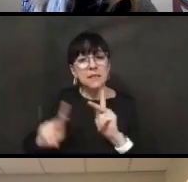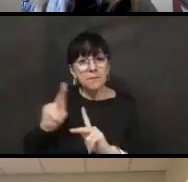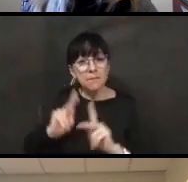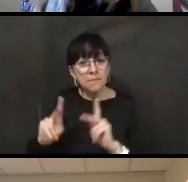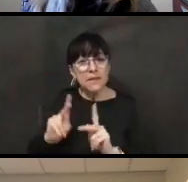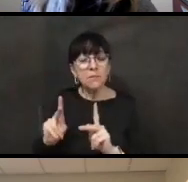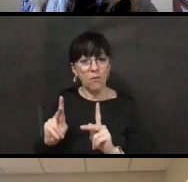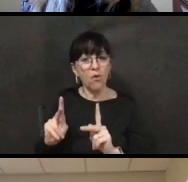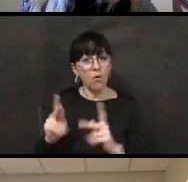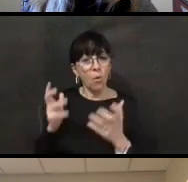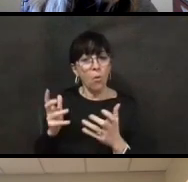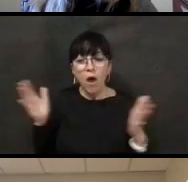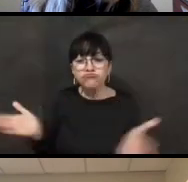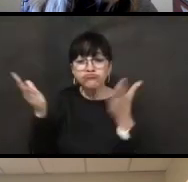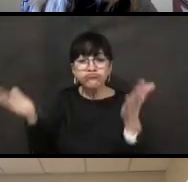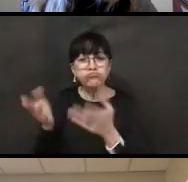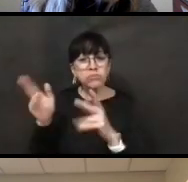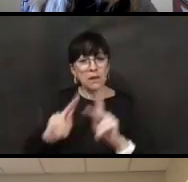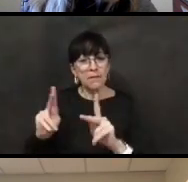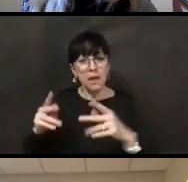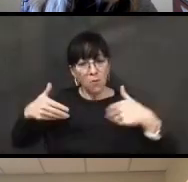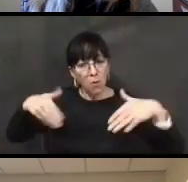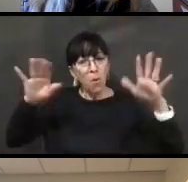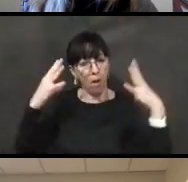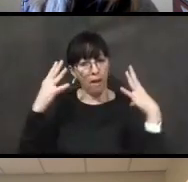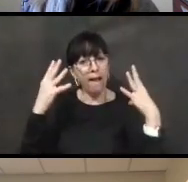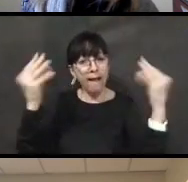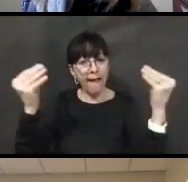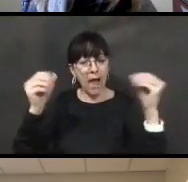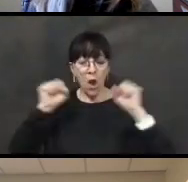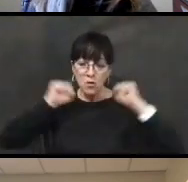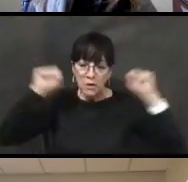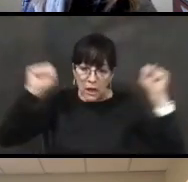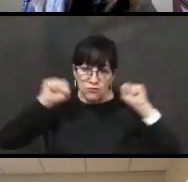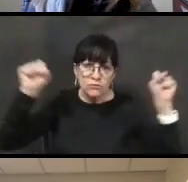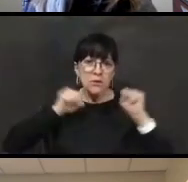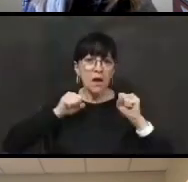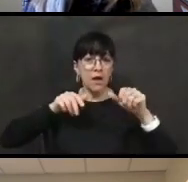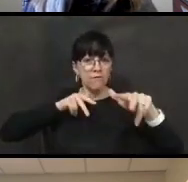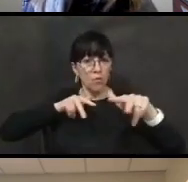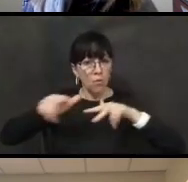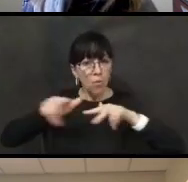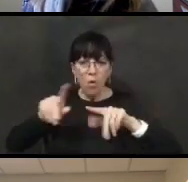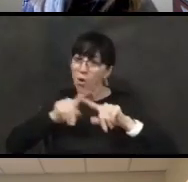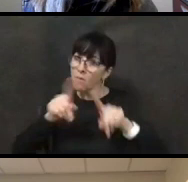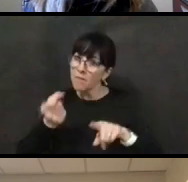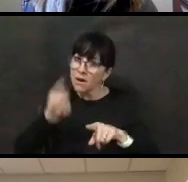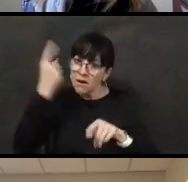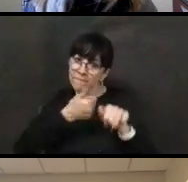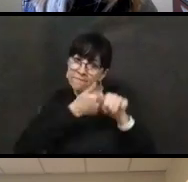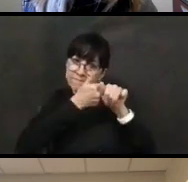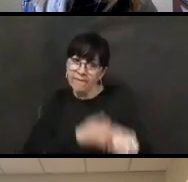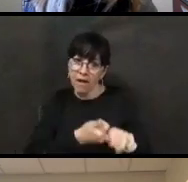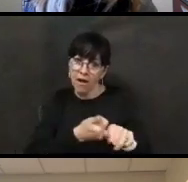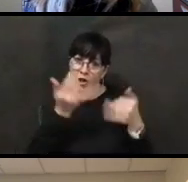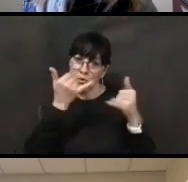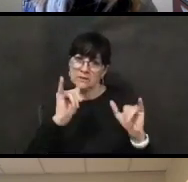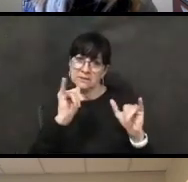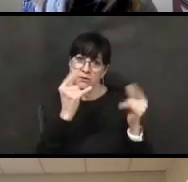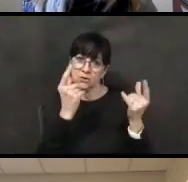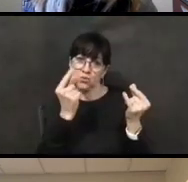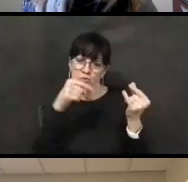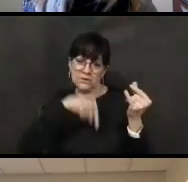walking, but doing that per the protocol as a direction of the executive order. So again, to Kim's point, before we